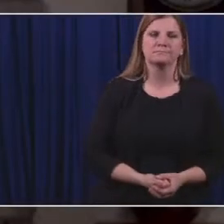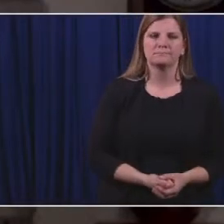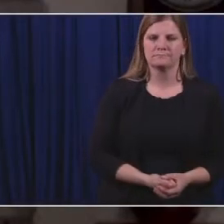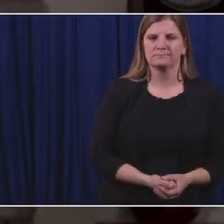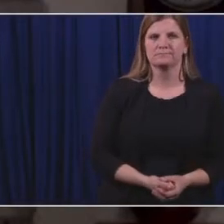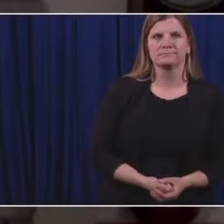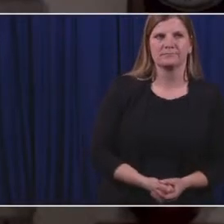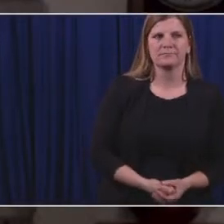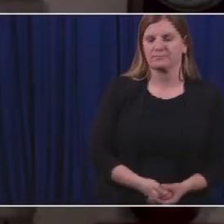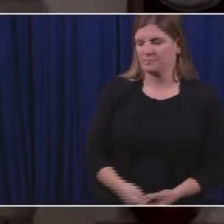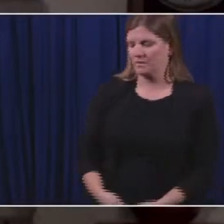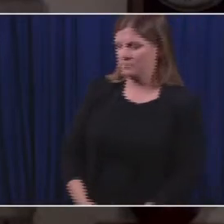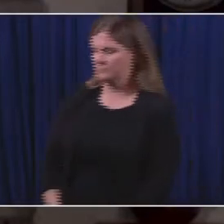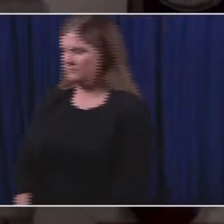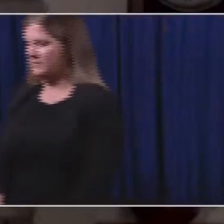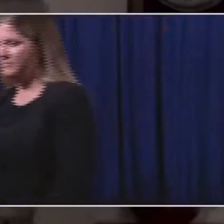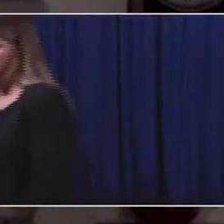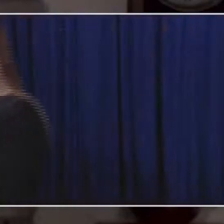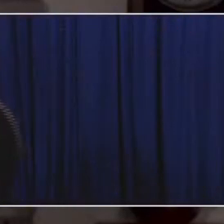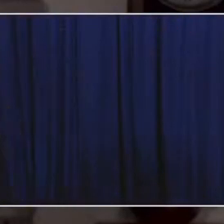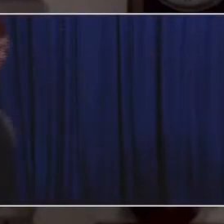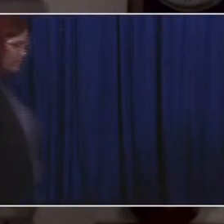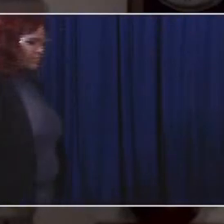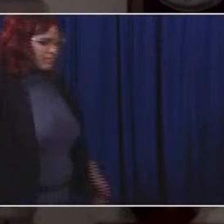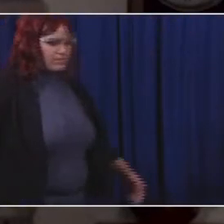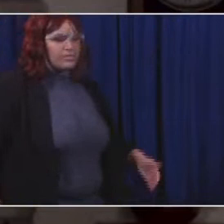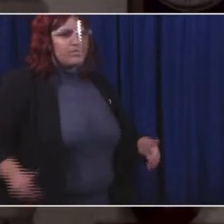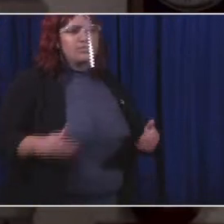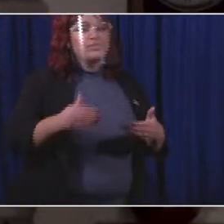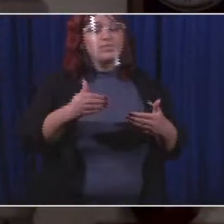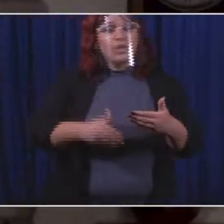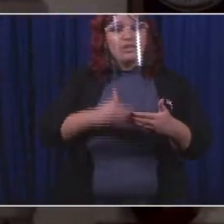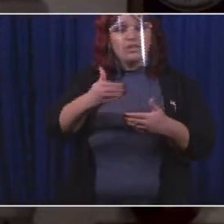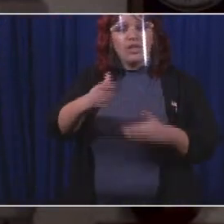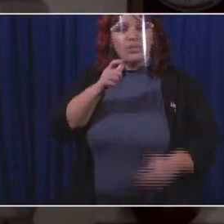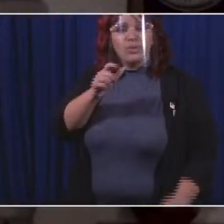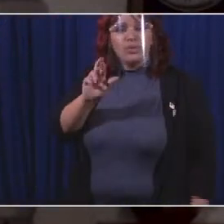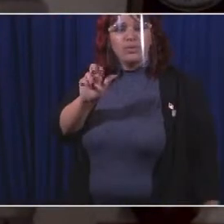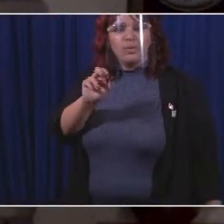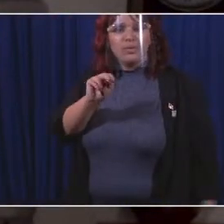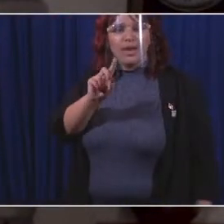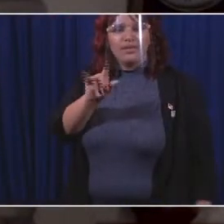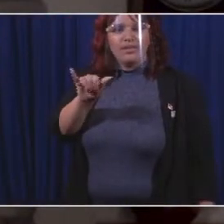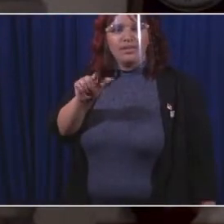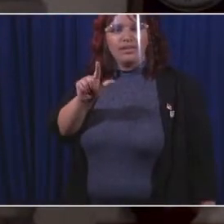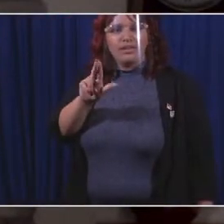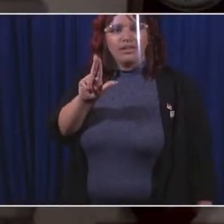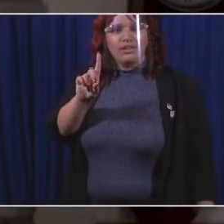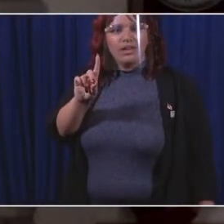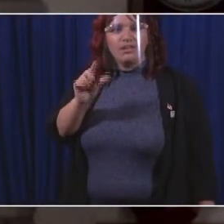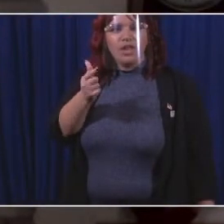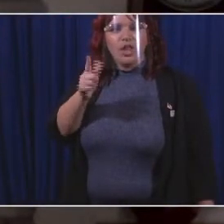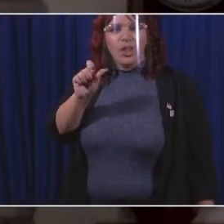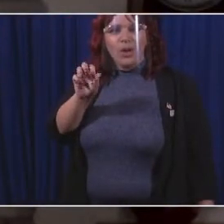Next question is from Randy Ludlow at the Columbus Dispatch. Hi, Randy. Good afternoon,